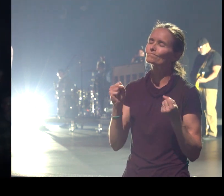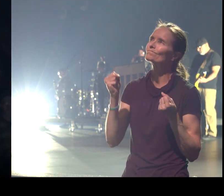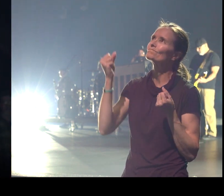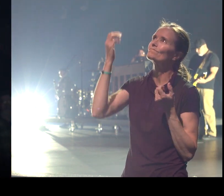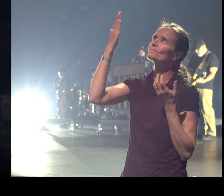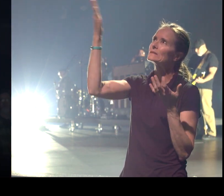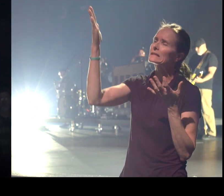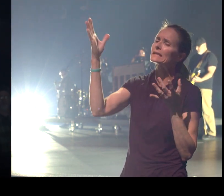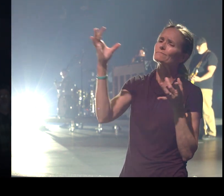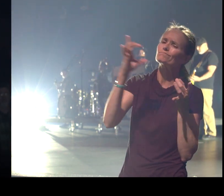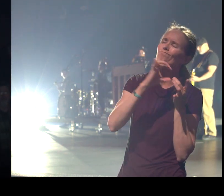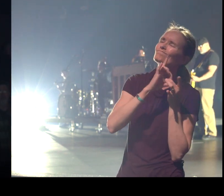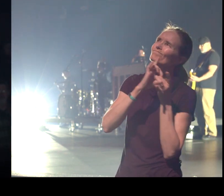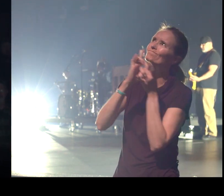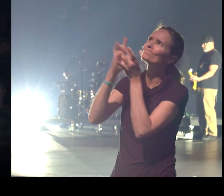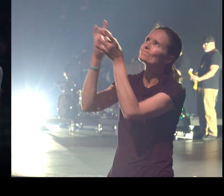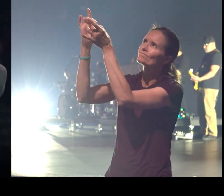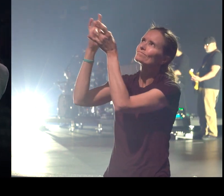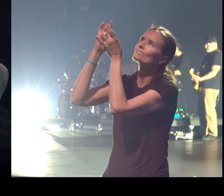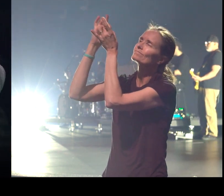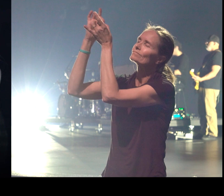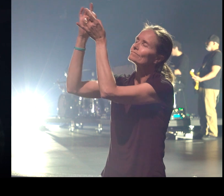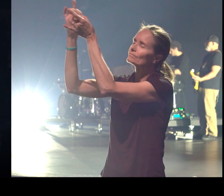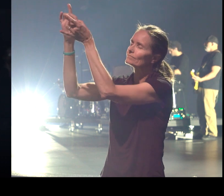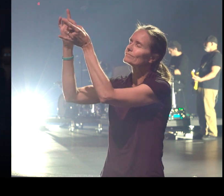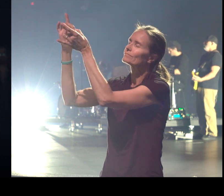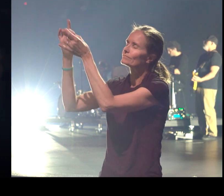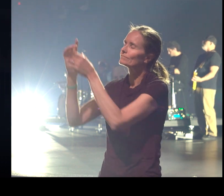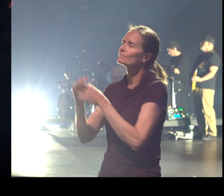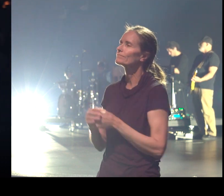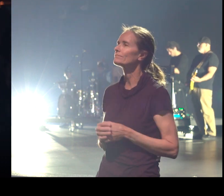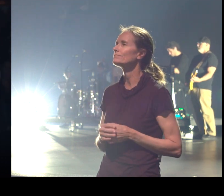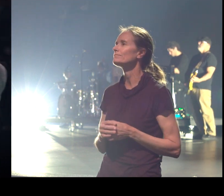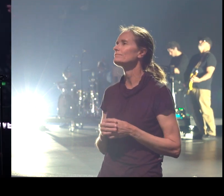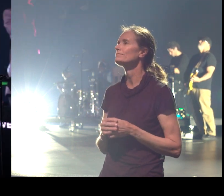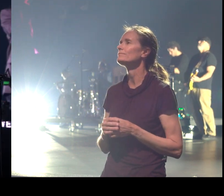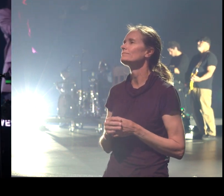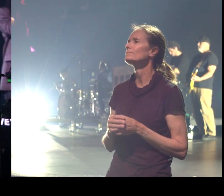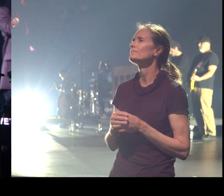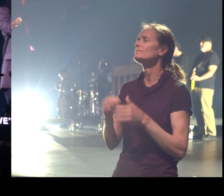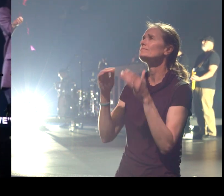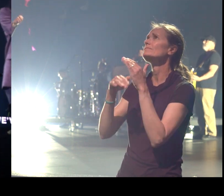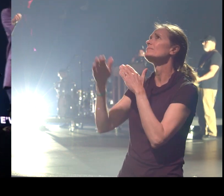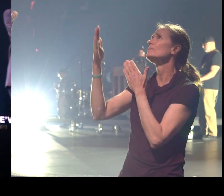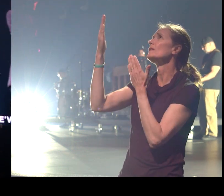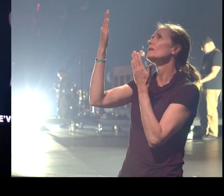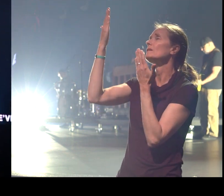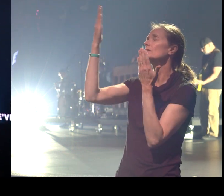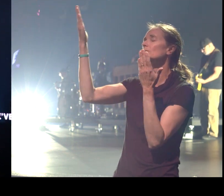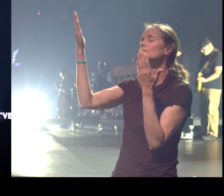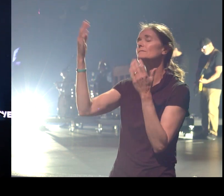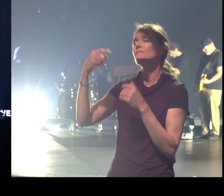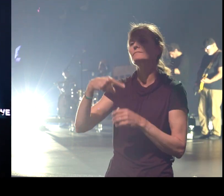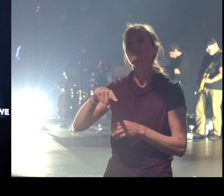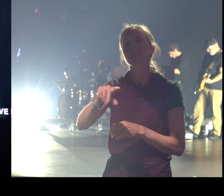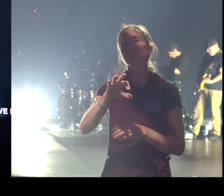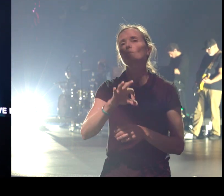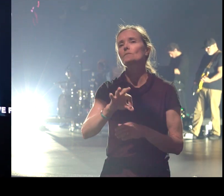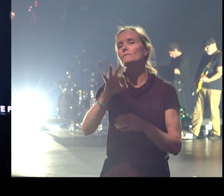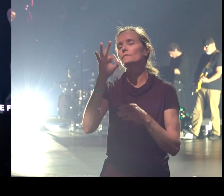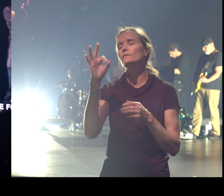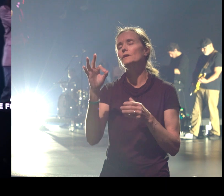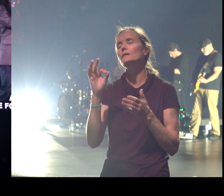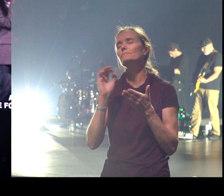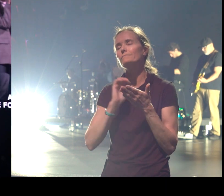reconciles the brokenhearted. And in Him we